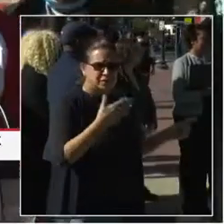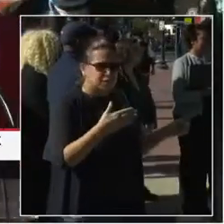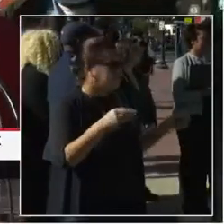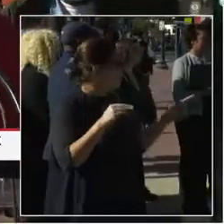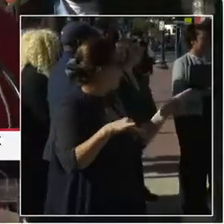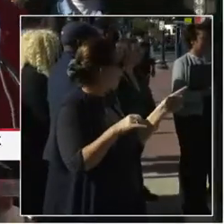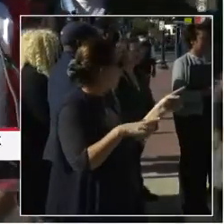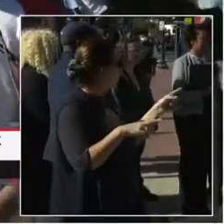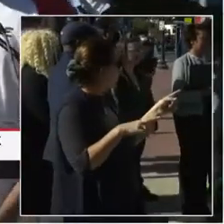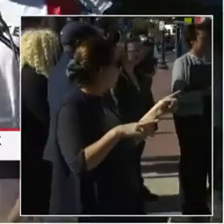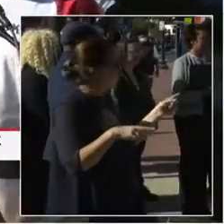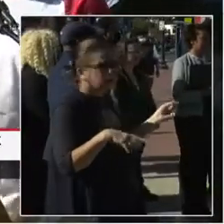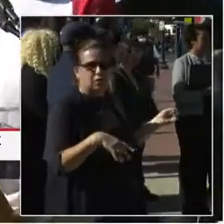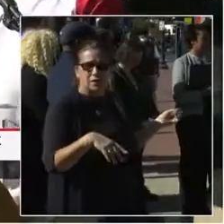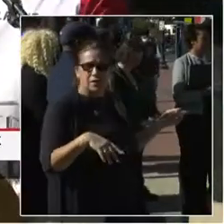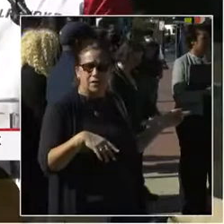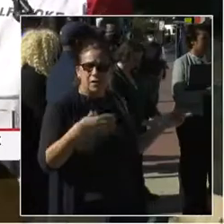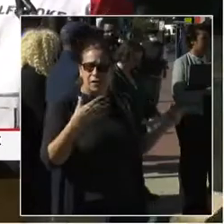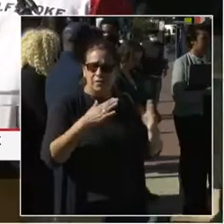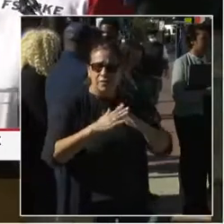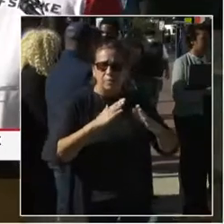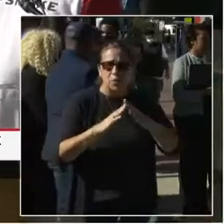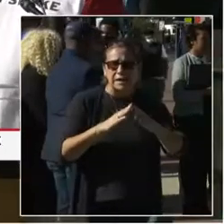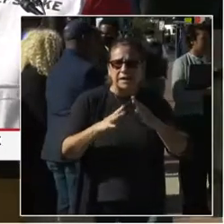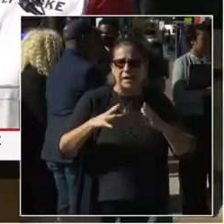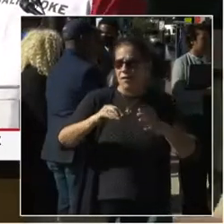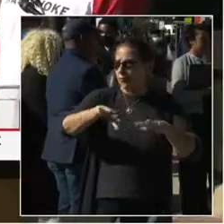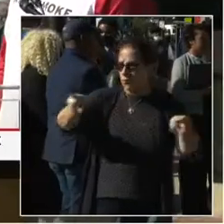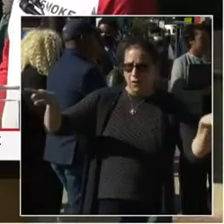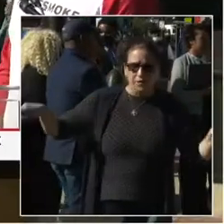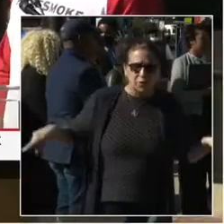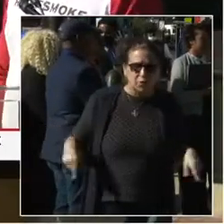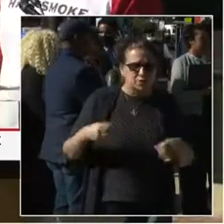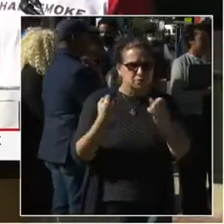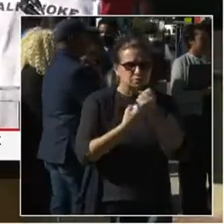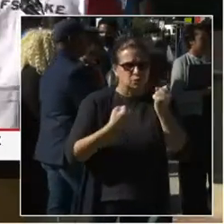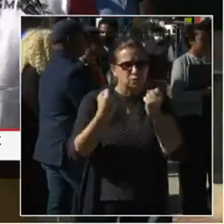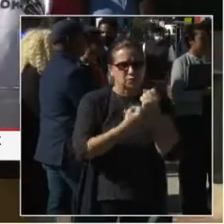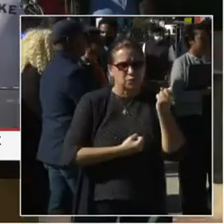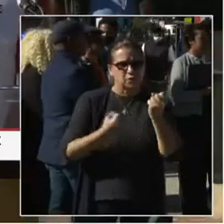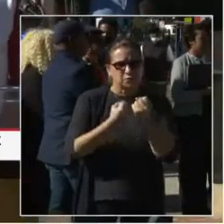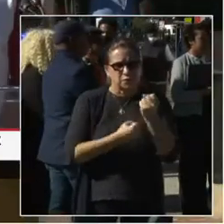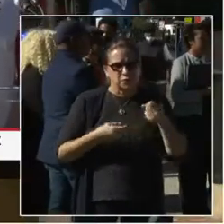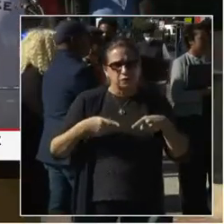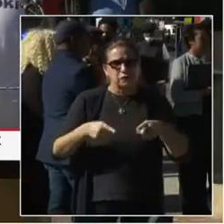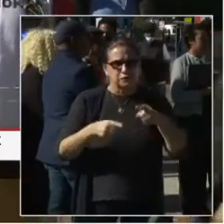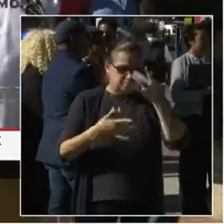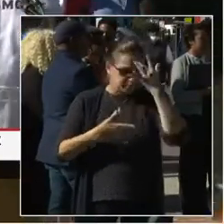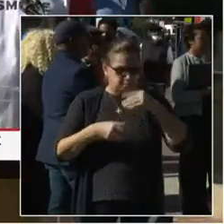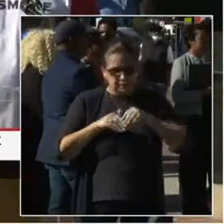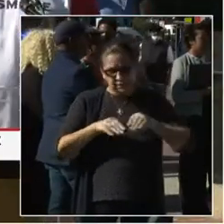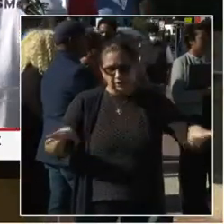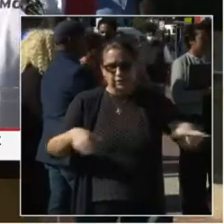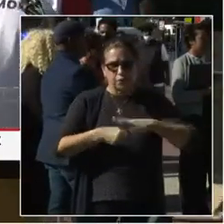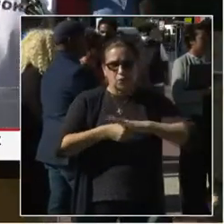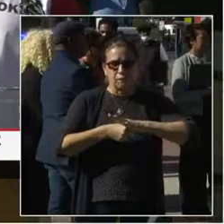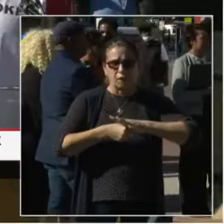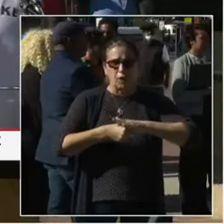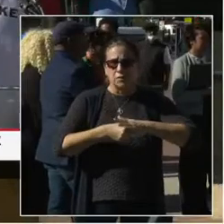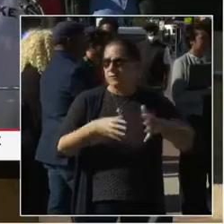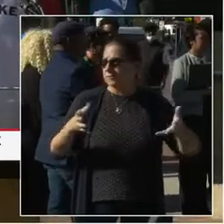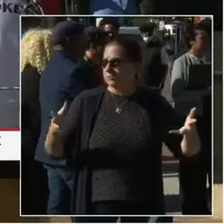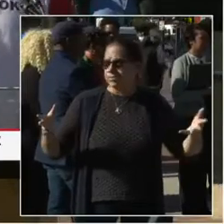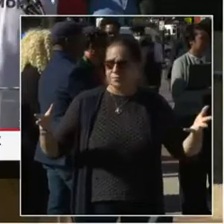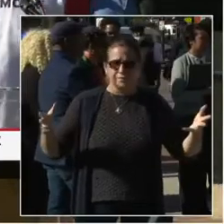pandemic. After having to make what was obviously an unpopular decision to close restaurants for